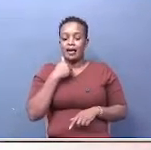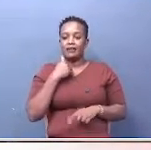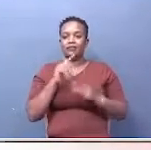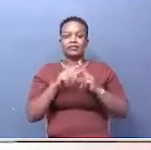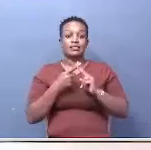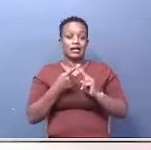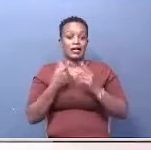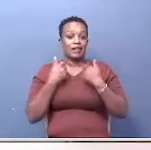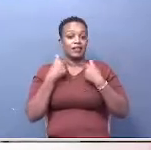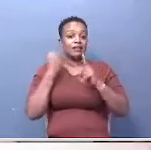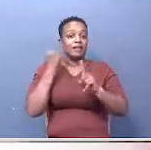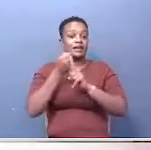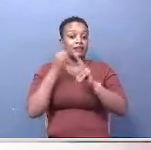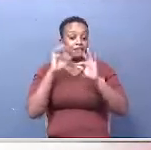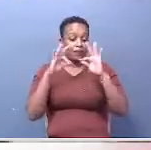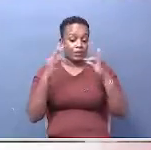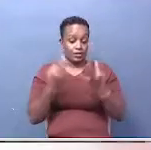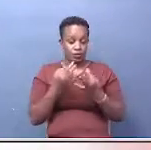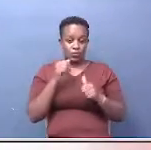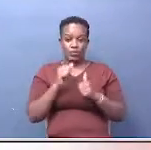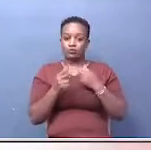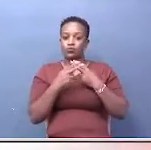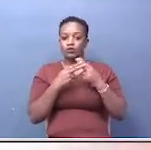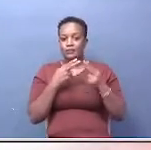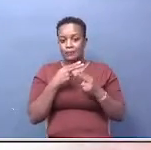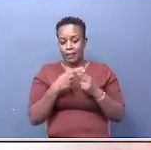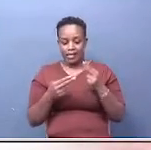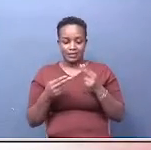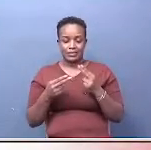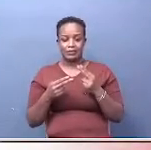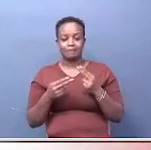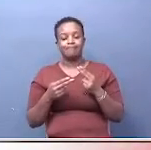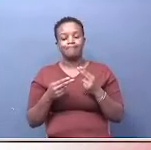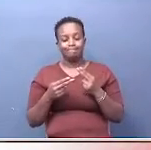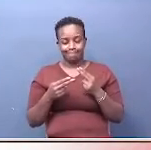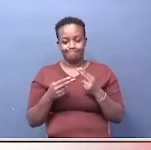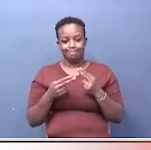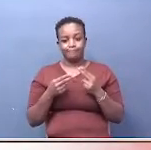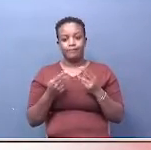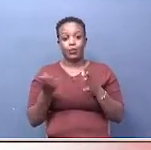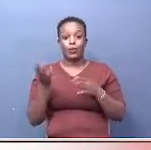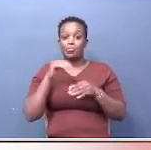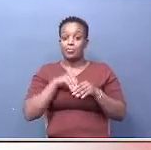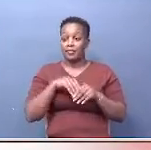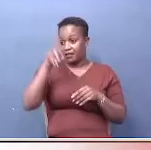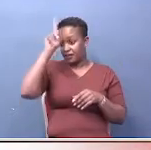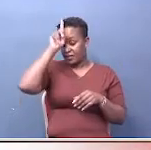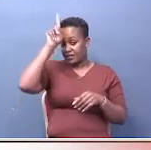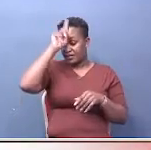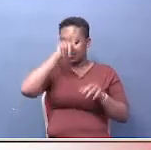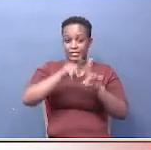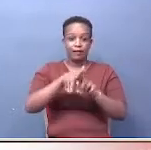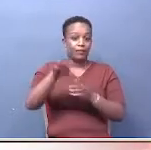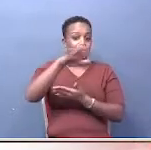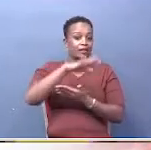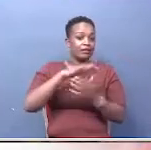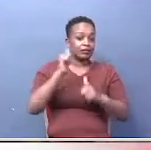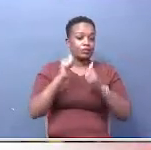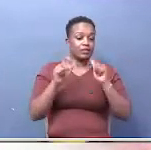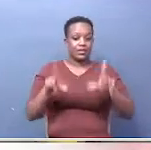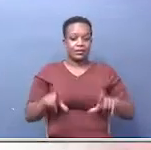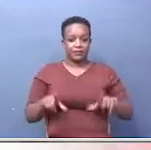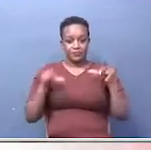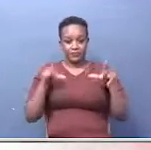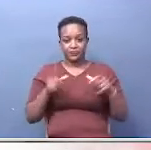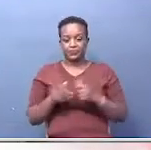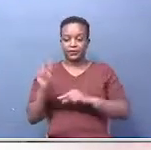level, and this multiplies to within the village or within the areas that they live in.